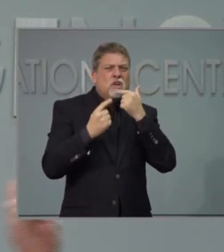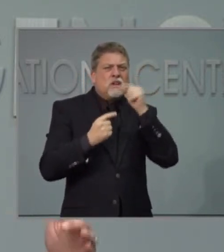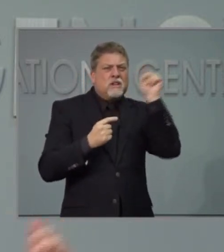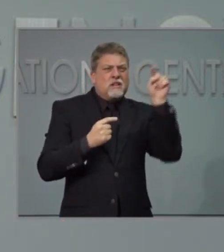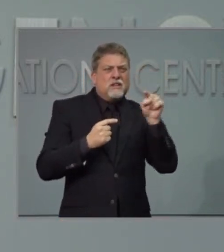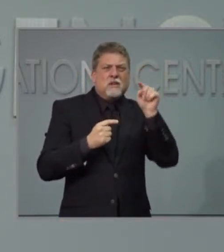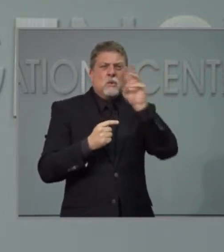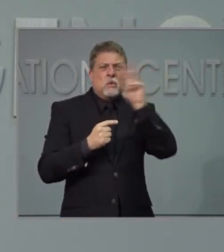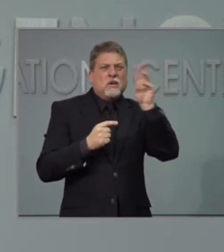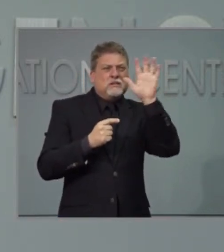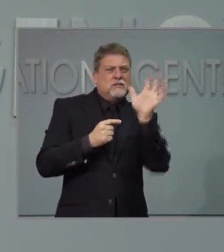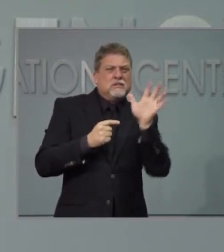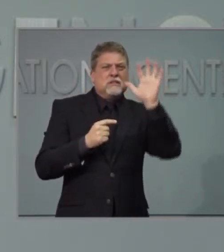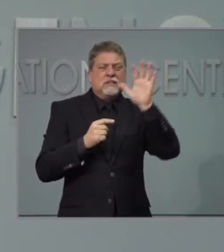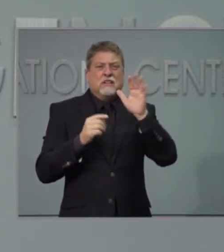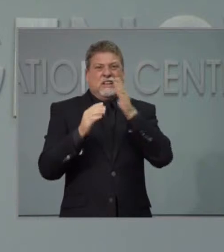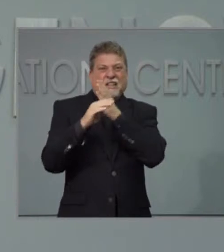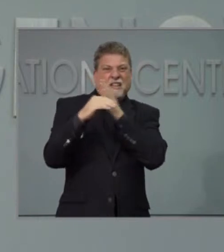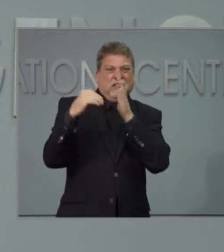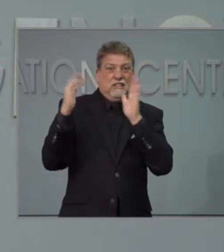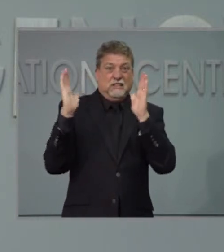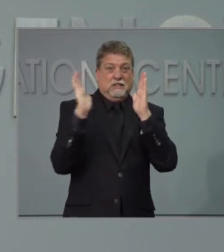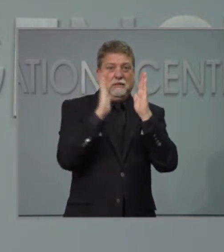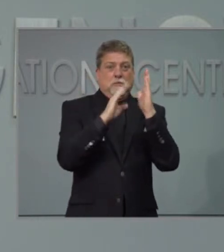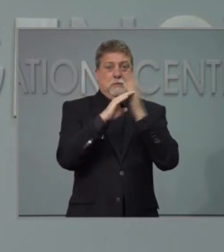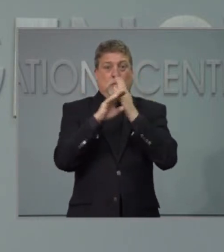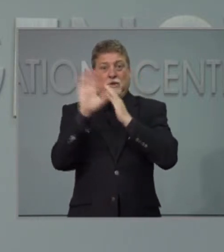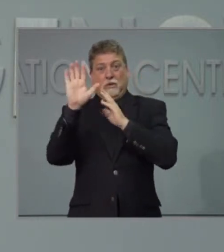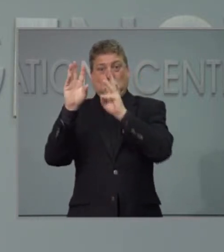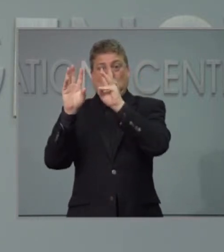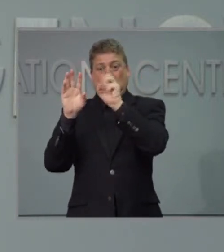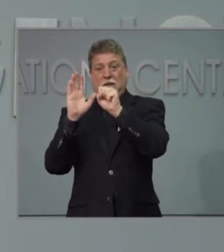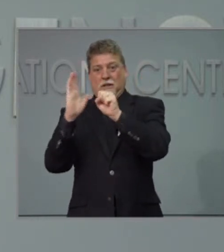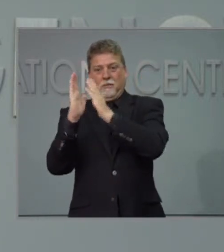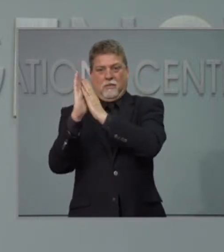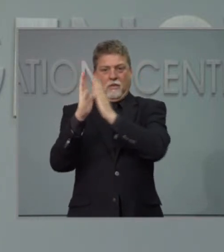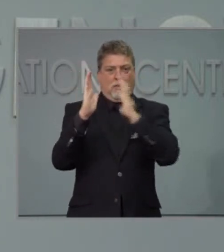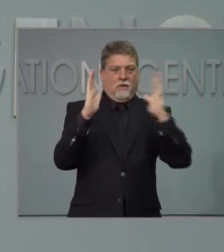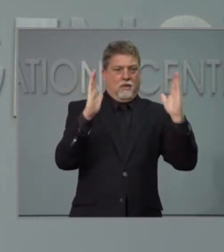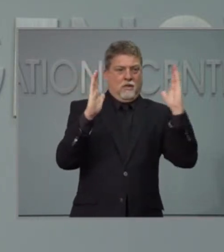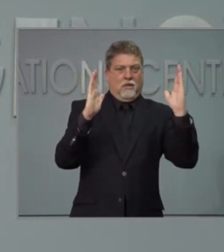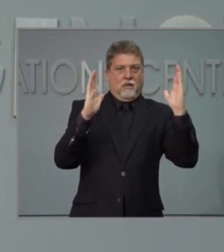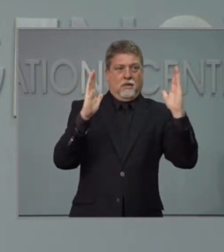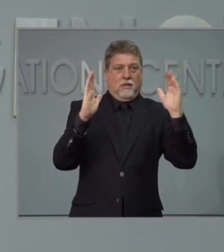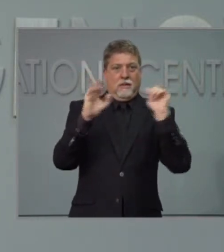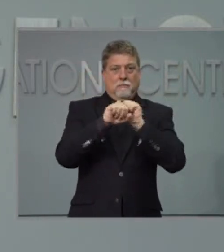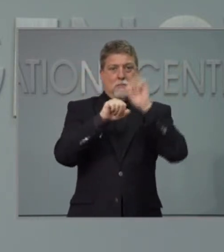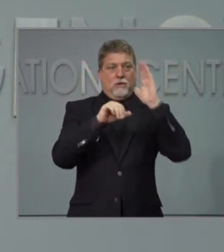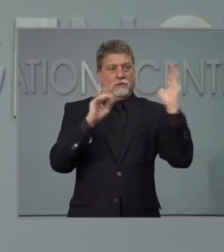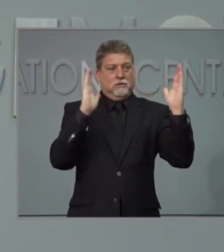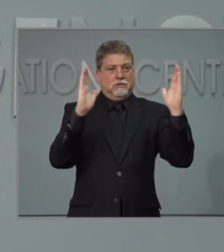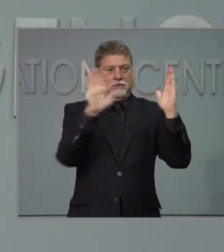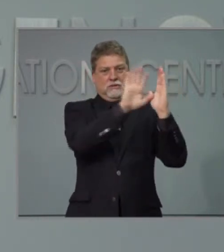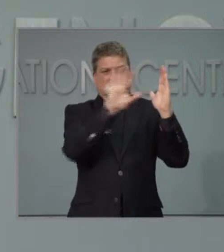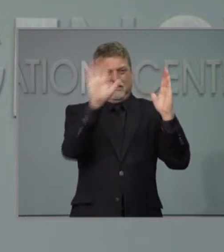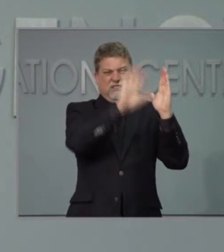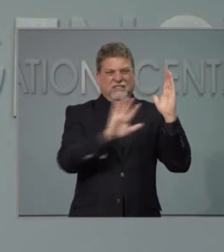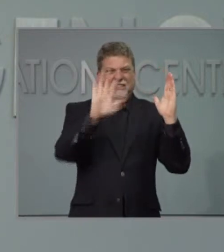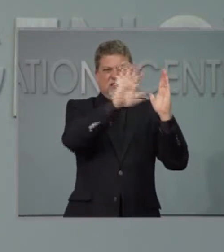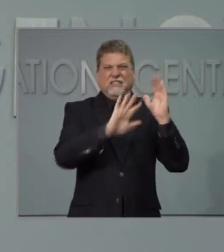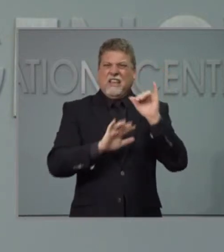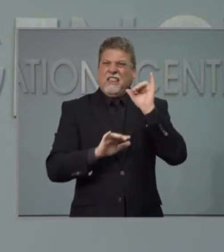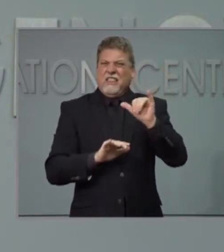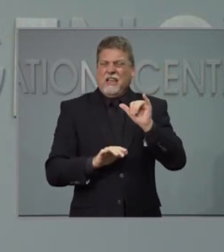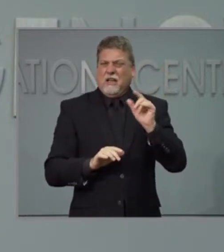west, starting to get into the Appalachia area, and some of those smaller hospitals in particular. Again, no urgent concerns